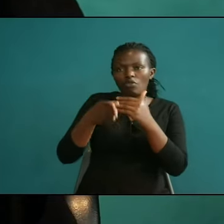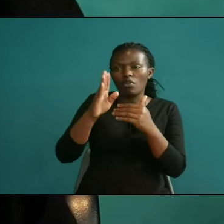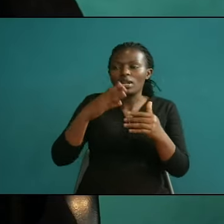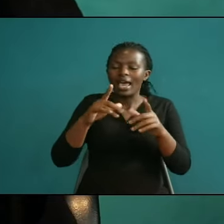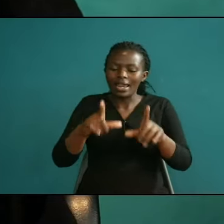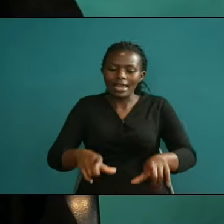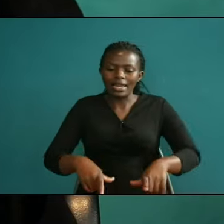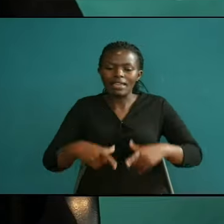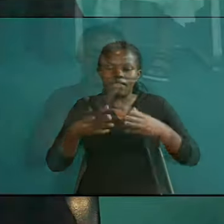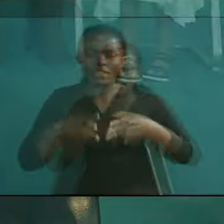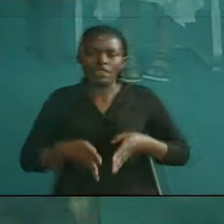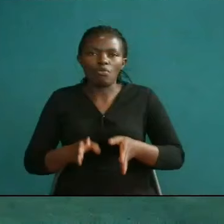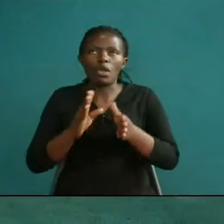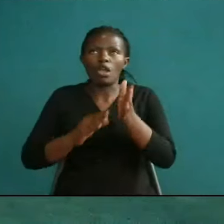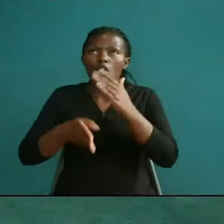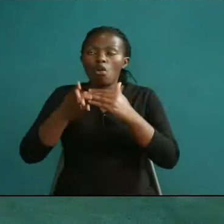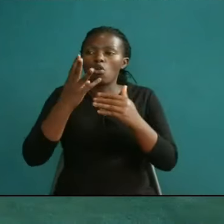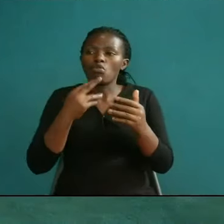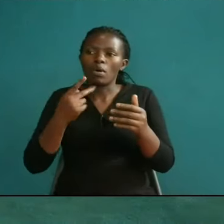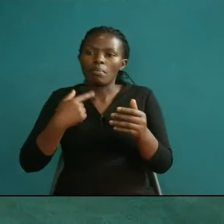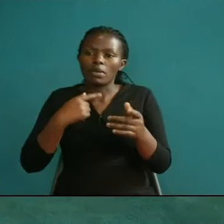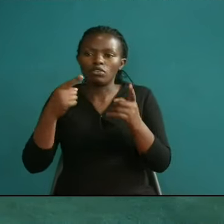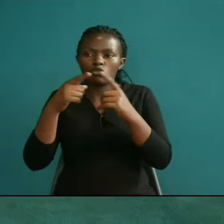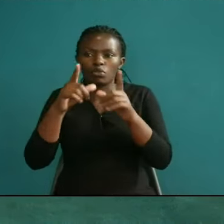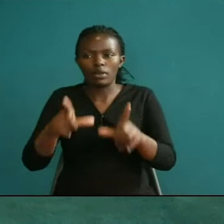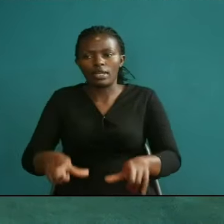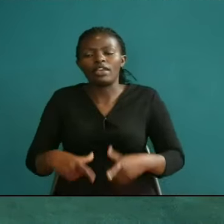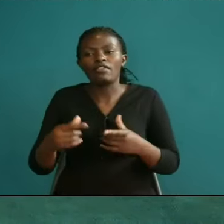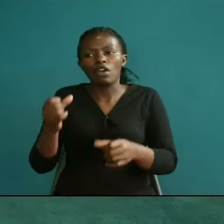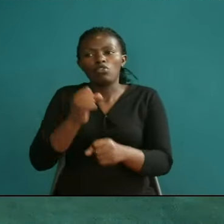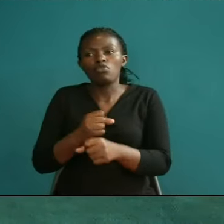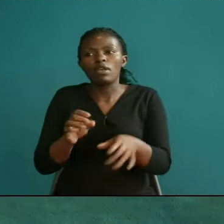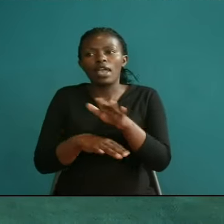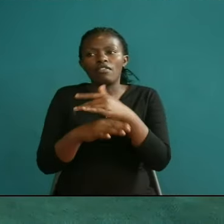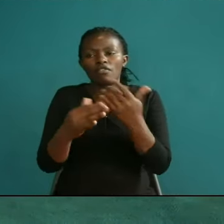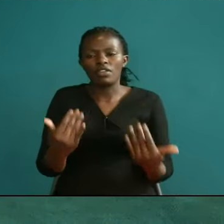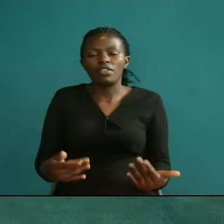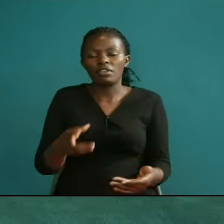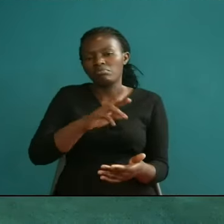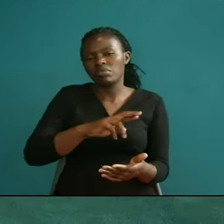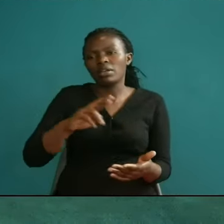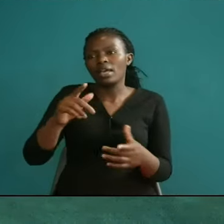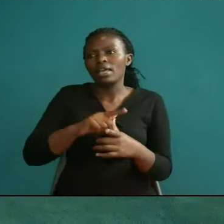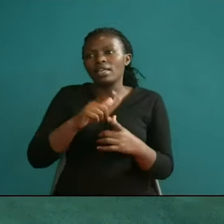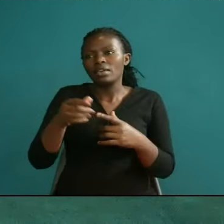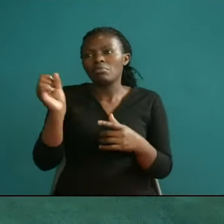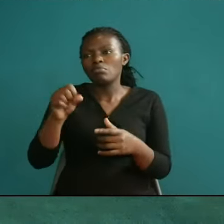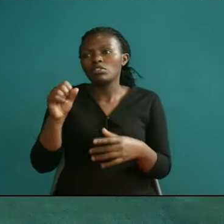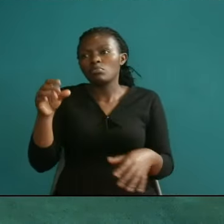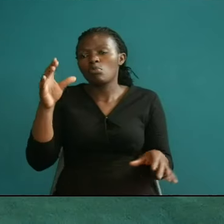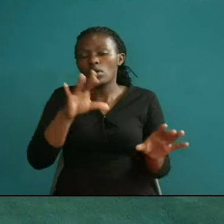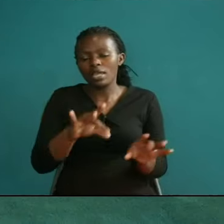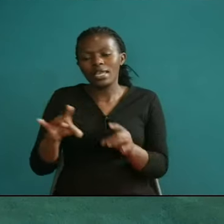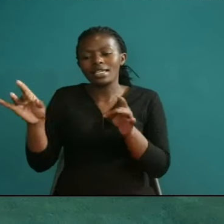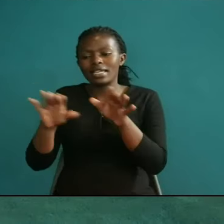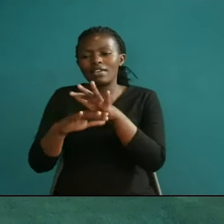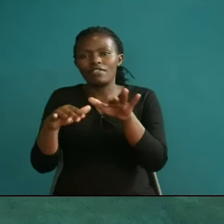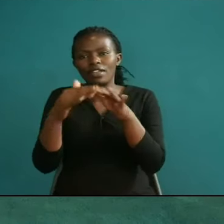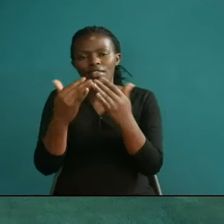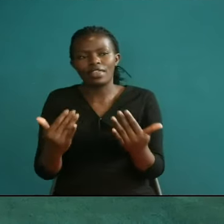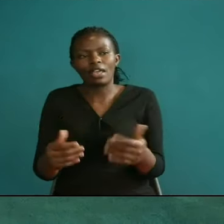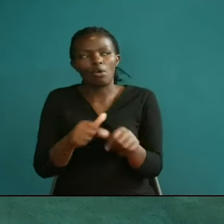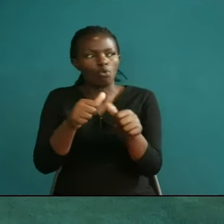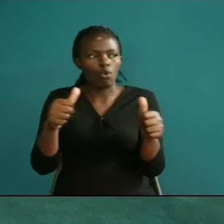the way God wanted me to live, doing everything right so I could get what I wanted out of this exam season.